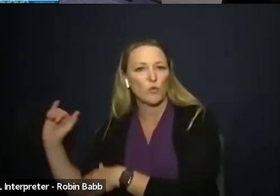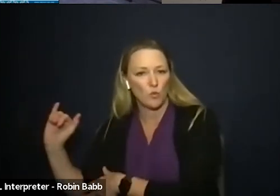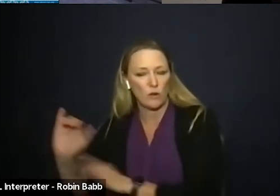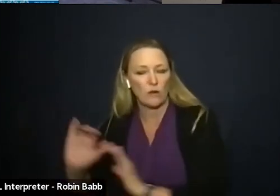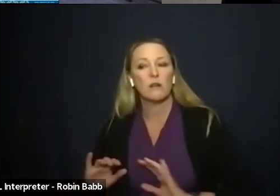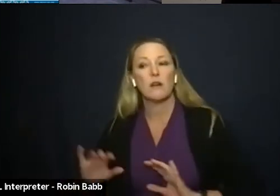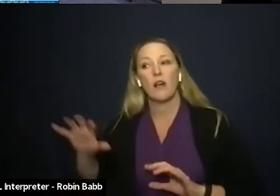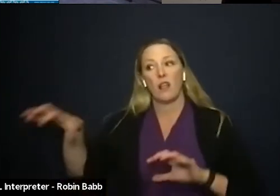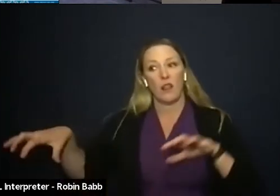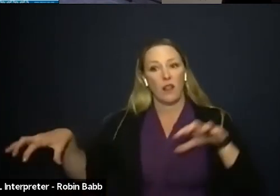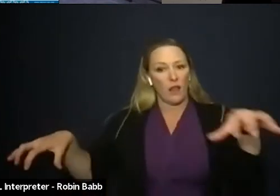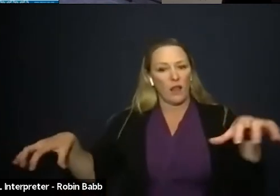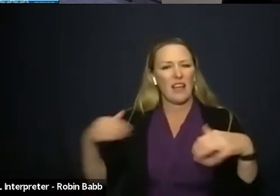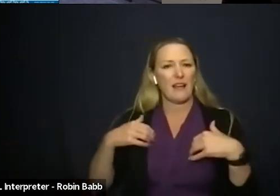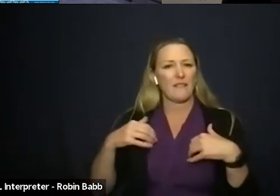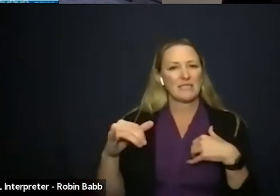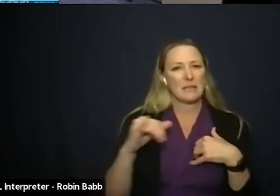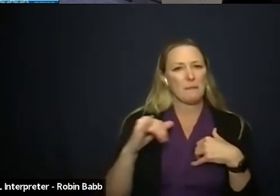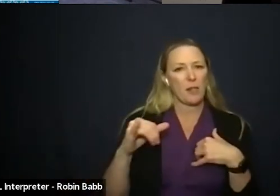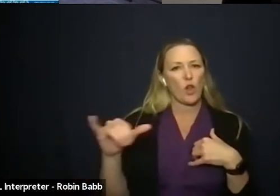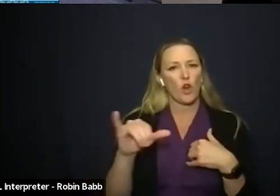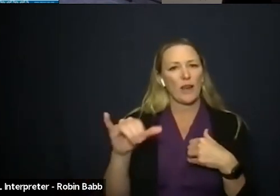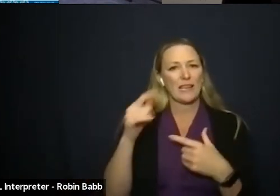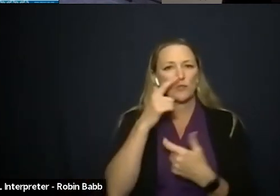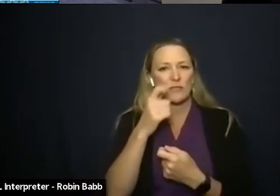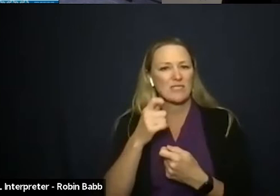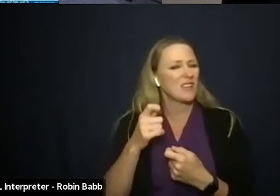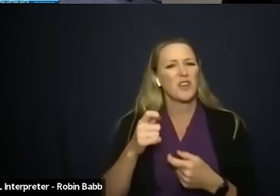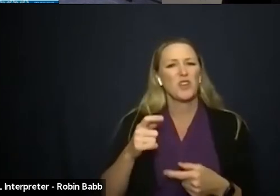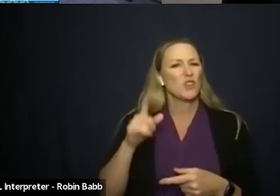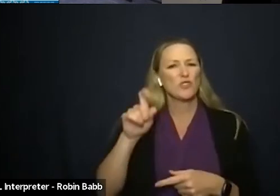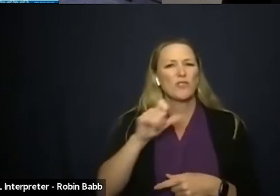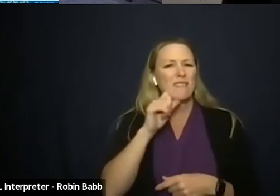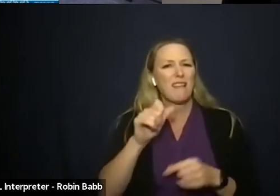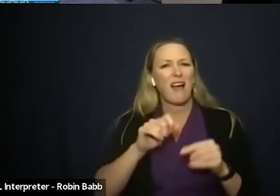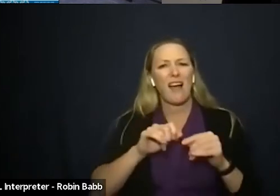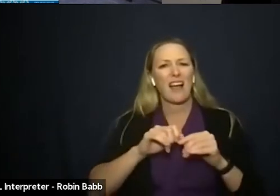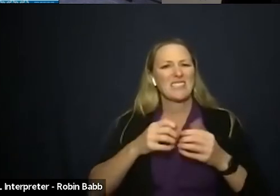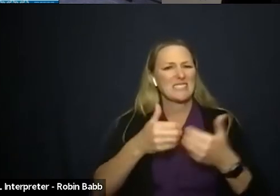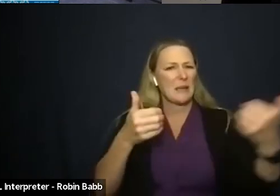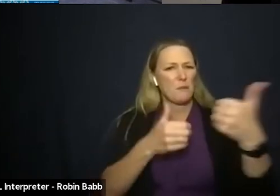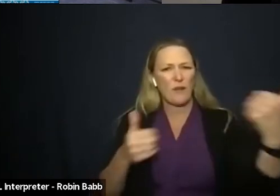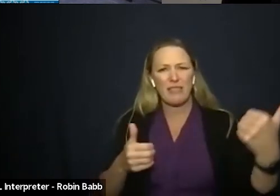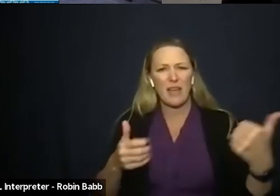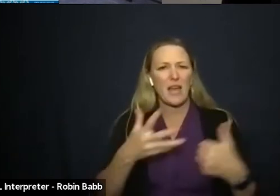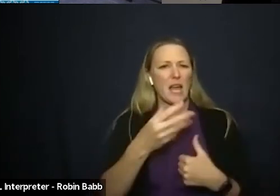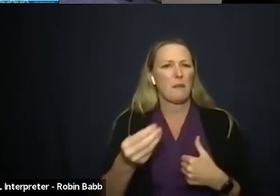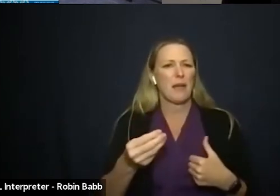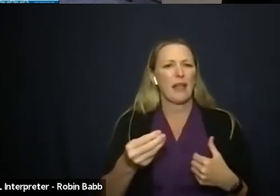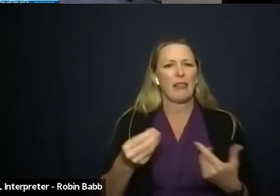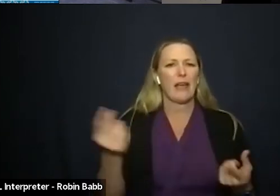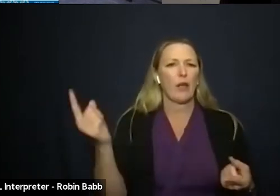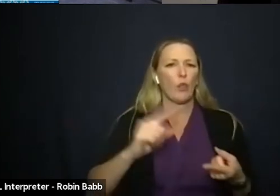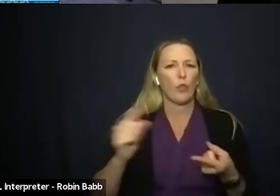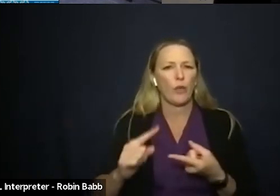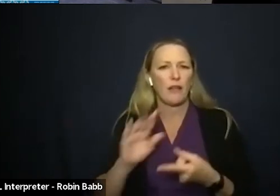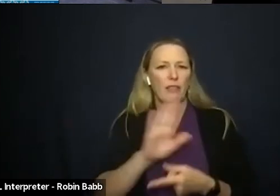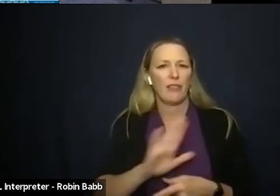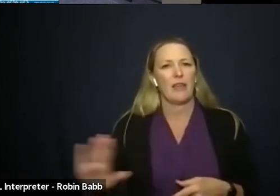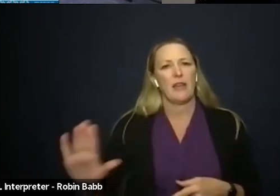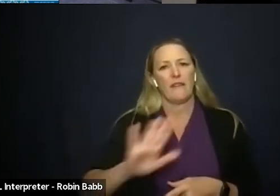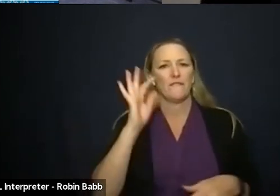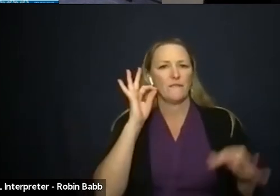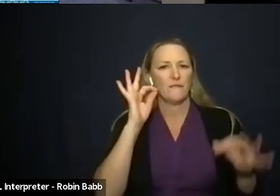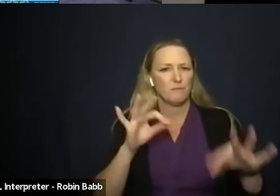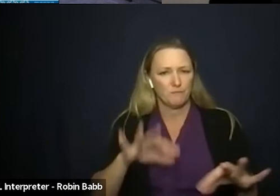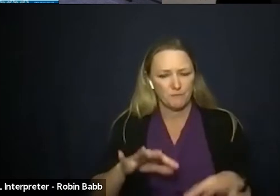neighborhoods have similar interests and there's no reason to divide them and dilute their say having fair representation as the largest historical latinx